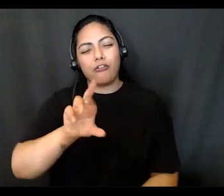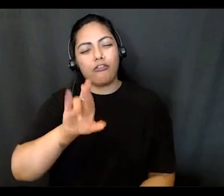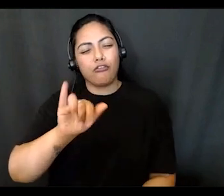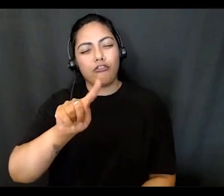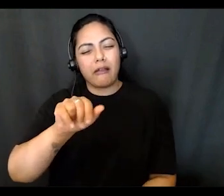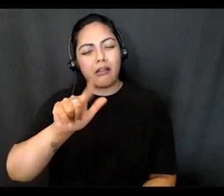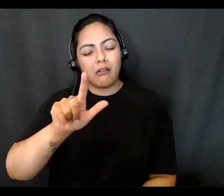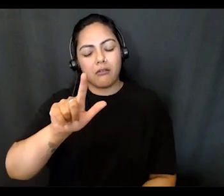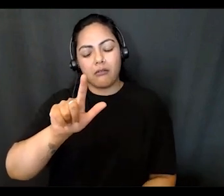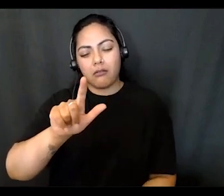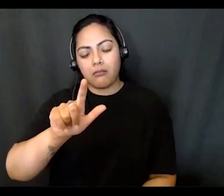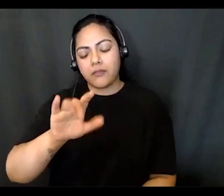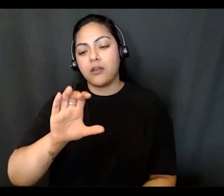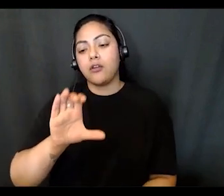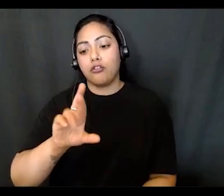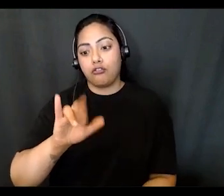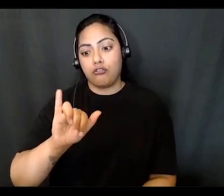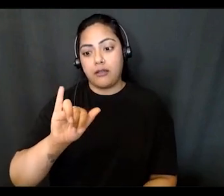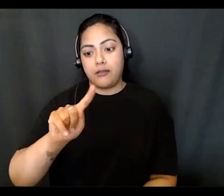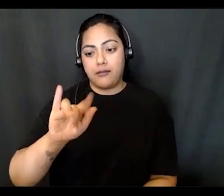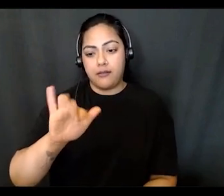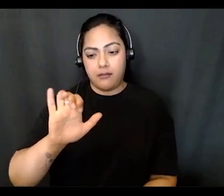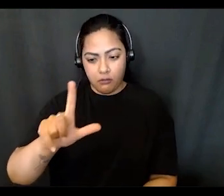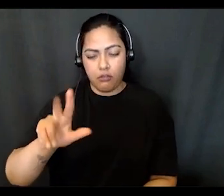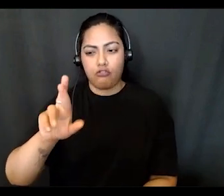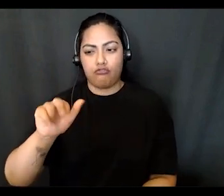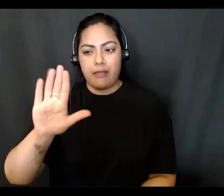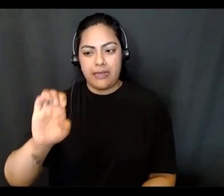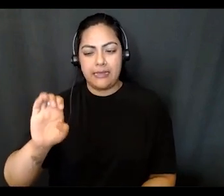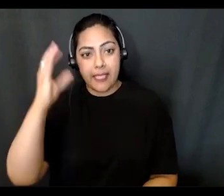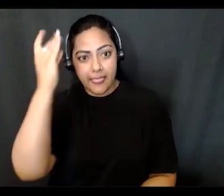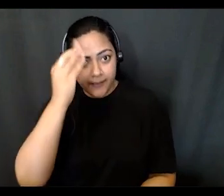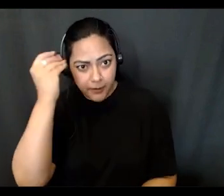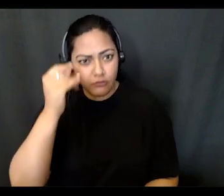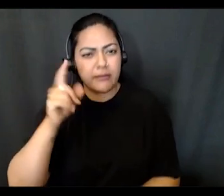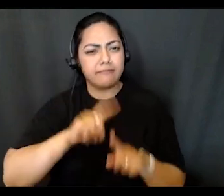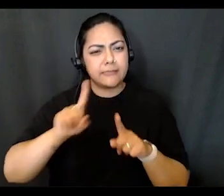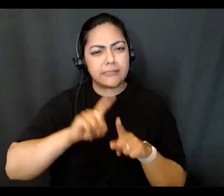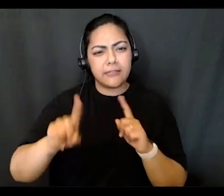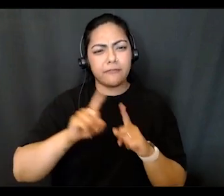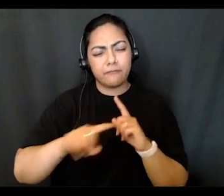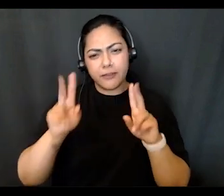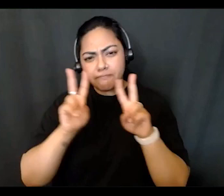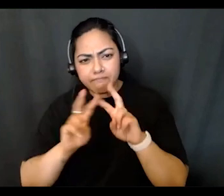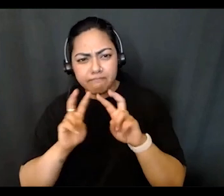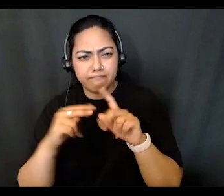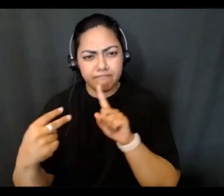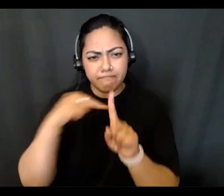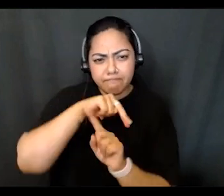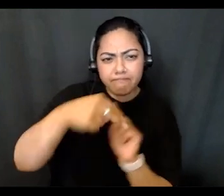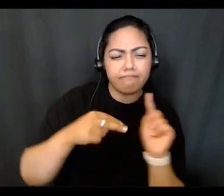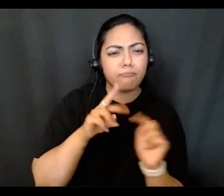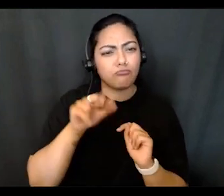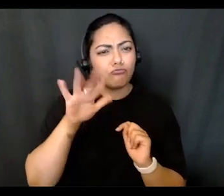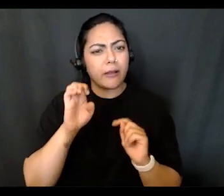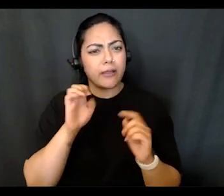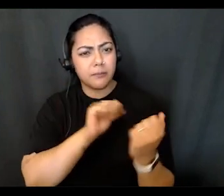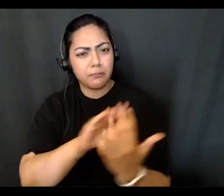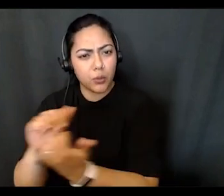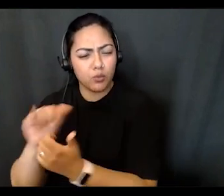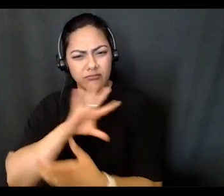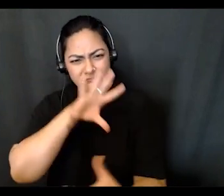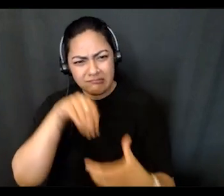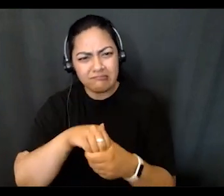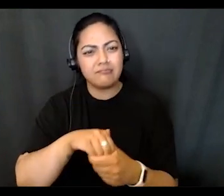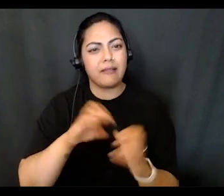we teach health professionals, how we educate our learners, and how we continue to build our own skill for those of us who are already in